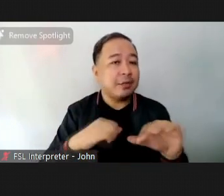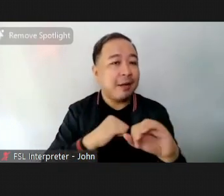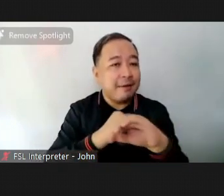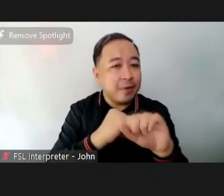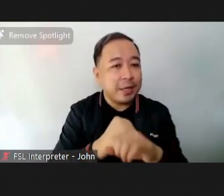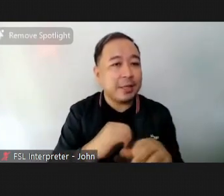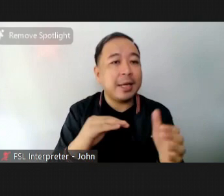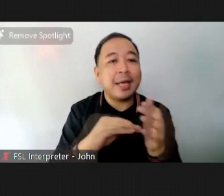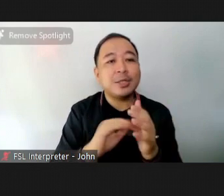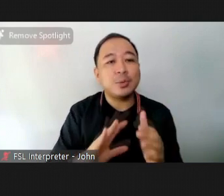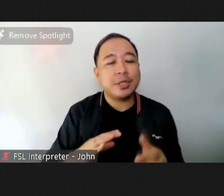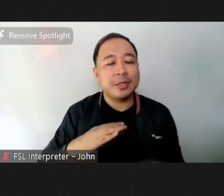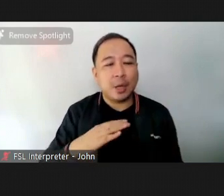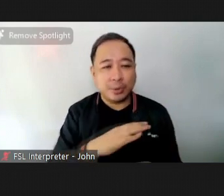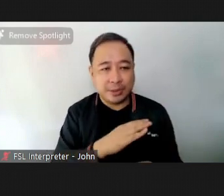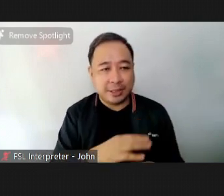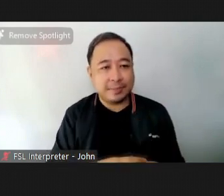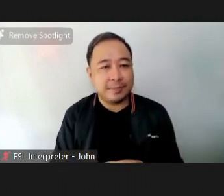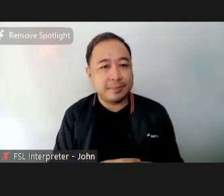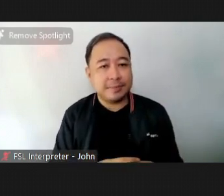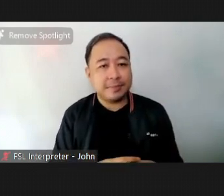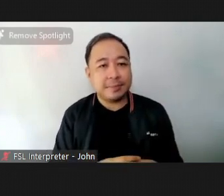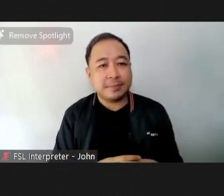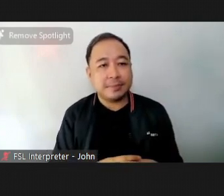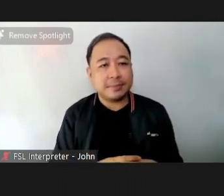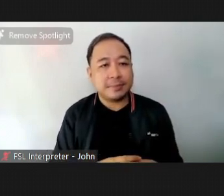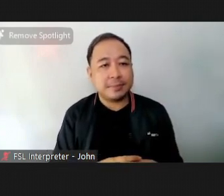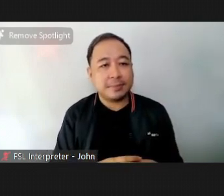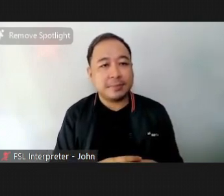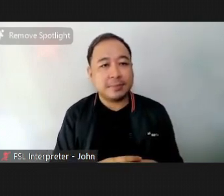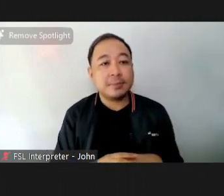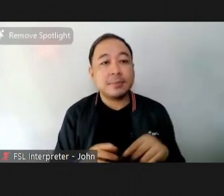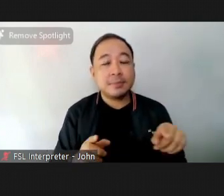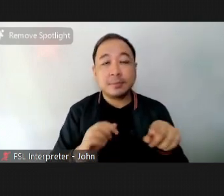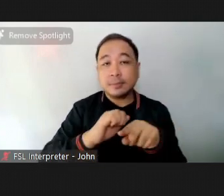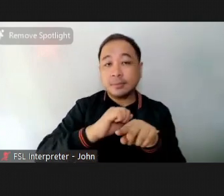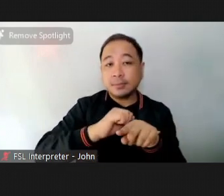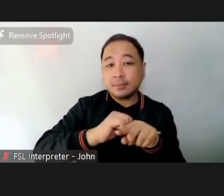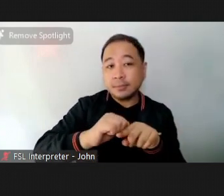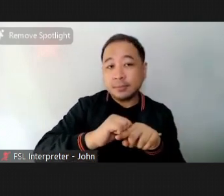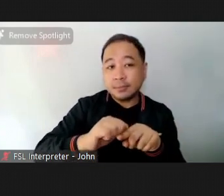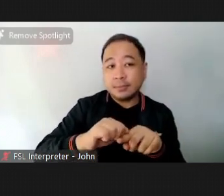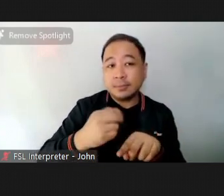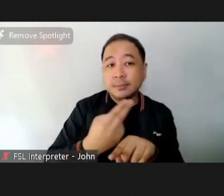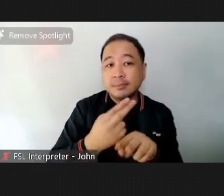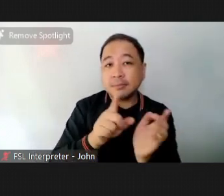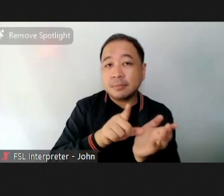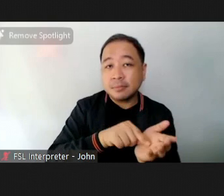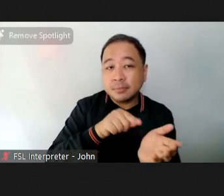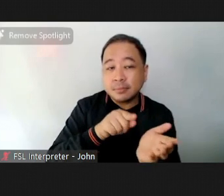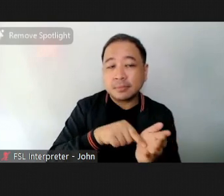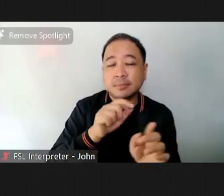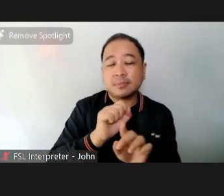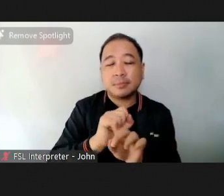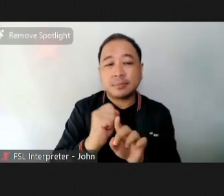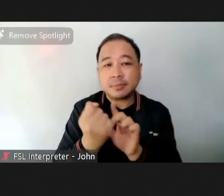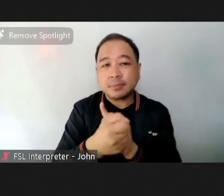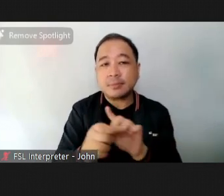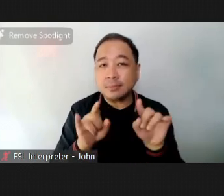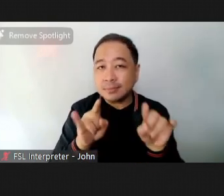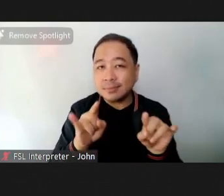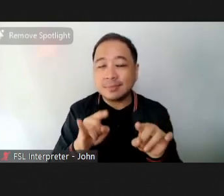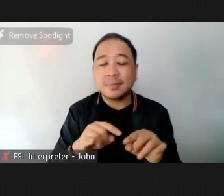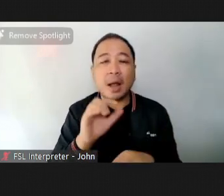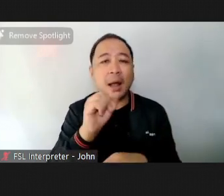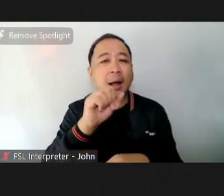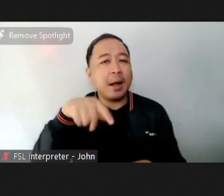councils. And next po, the training po will be using print and social media slash mobile